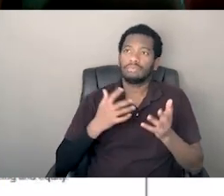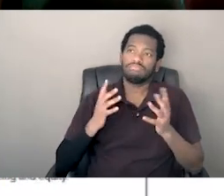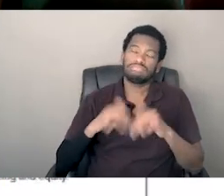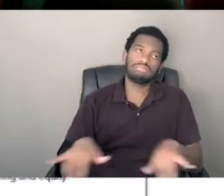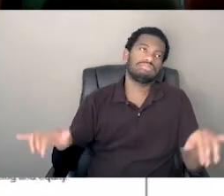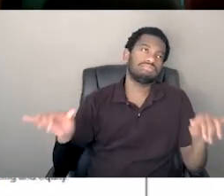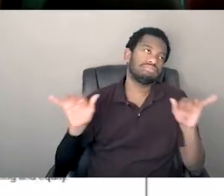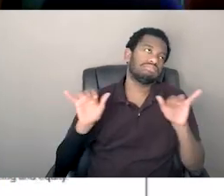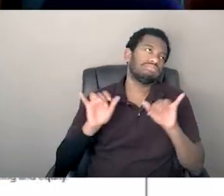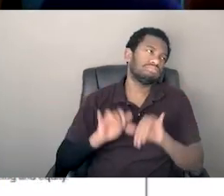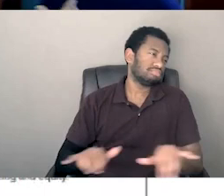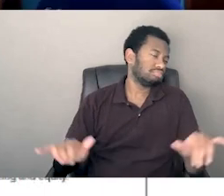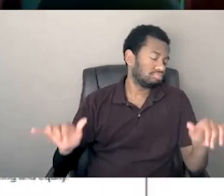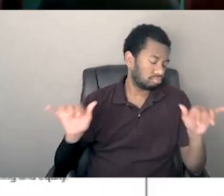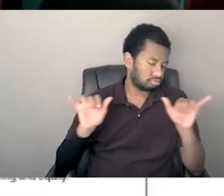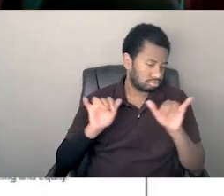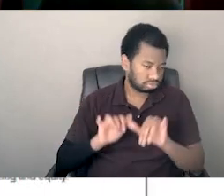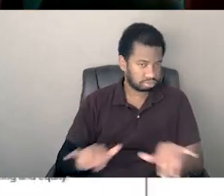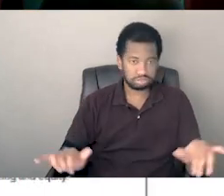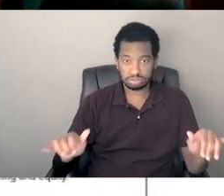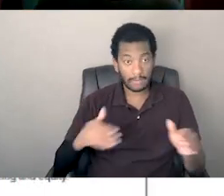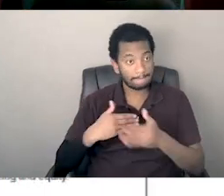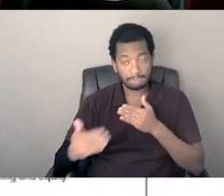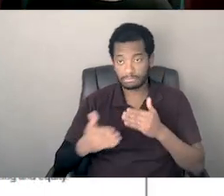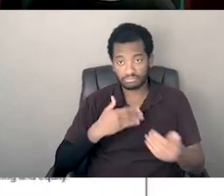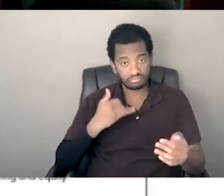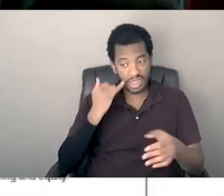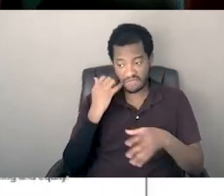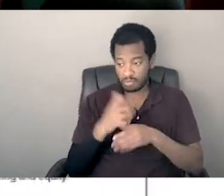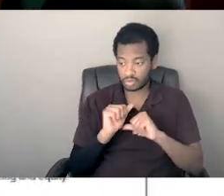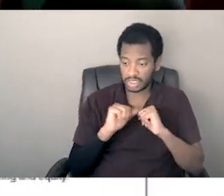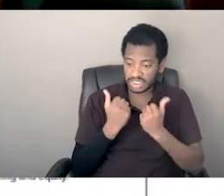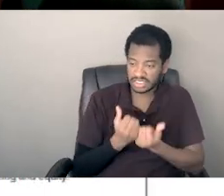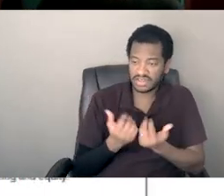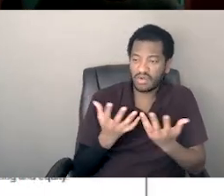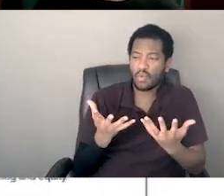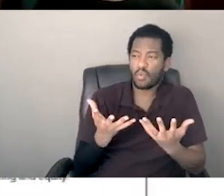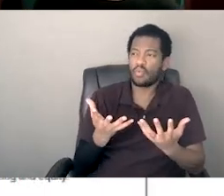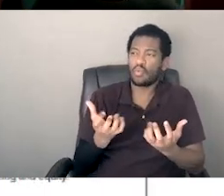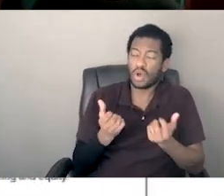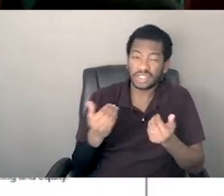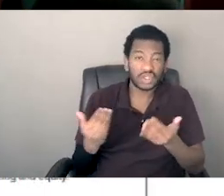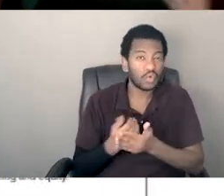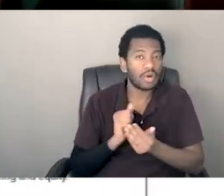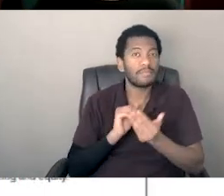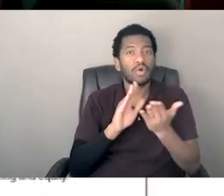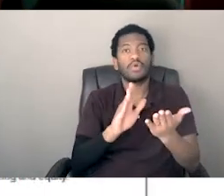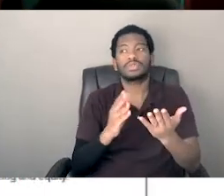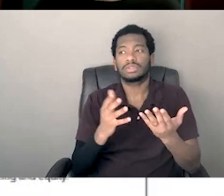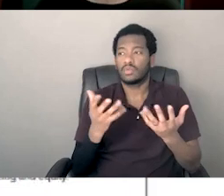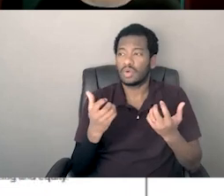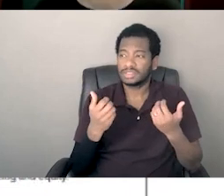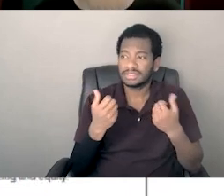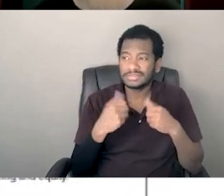ways. Even if the procuring agency wants to do things differently, people may